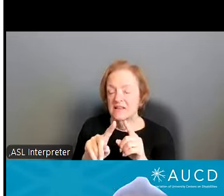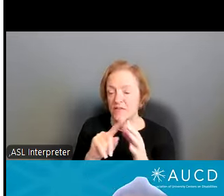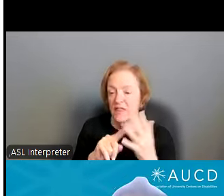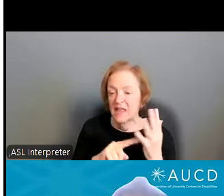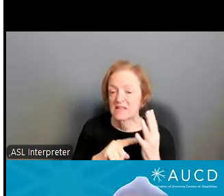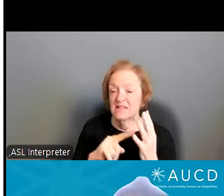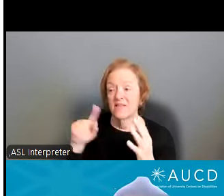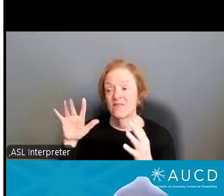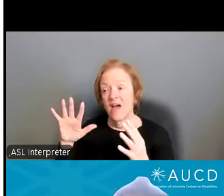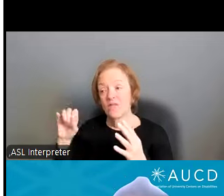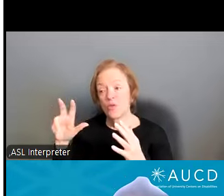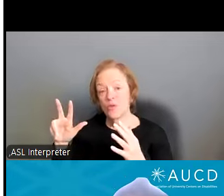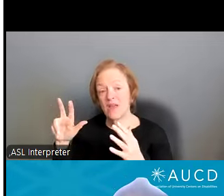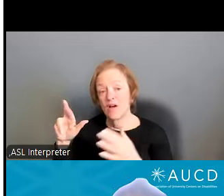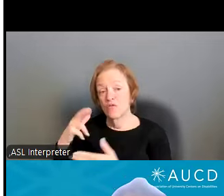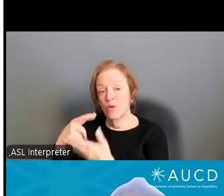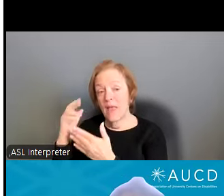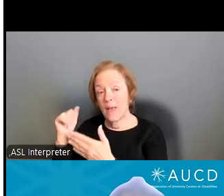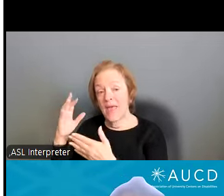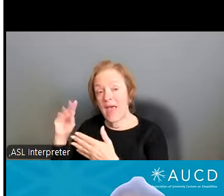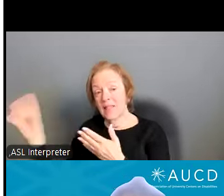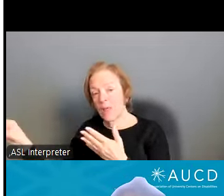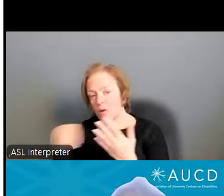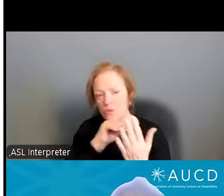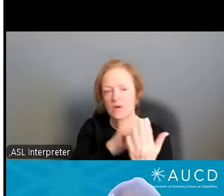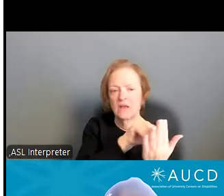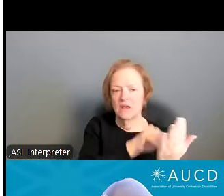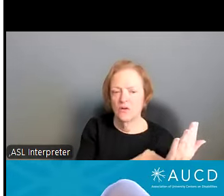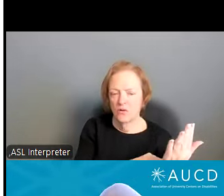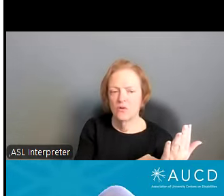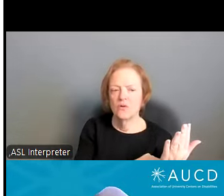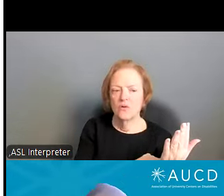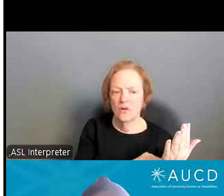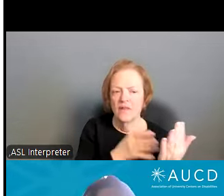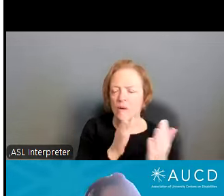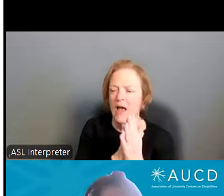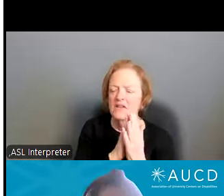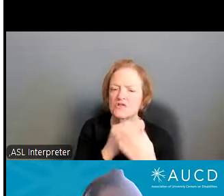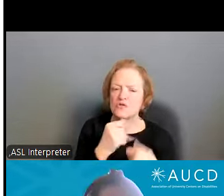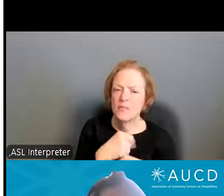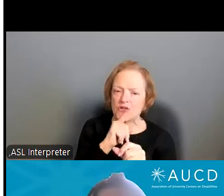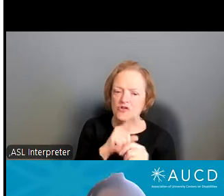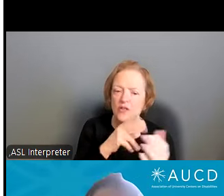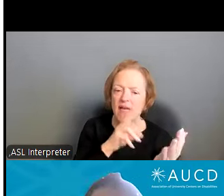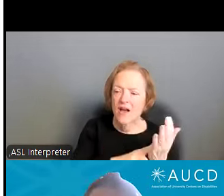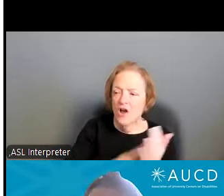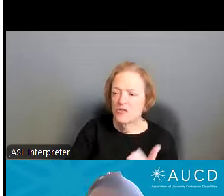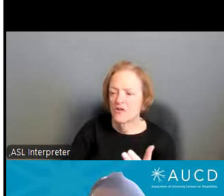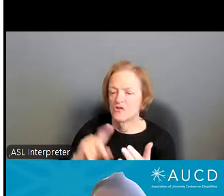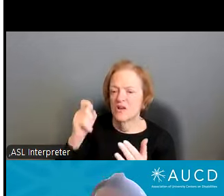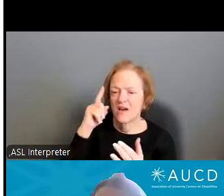Rehabilitation Act. And that was about ensuring that government contractors